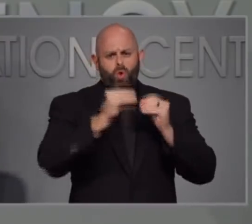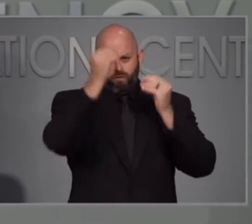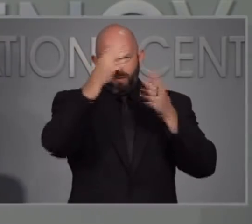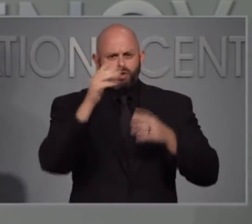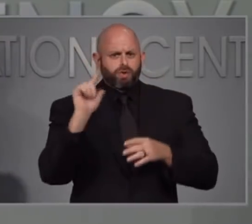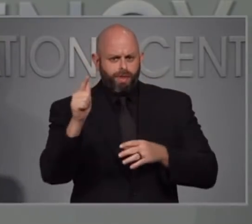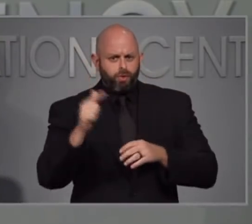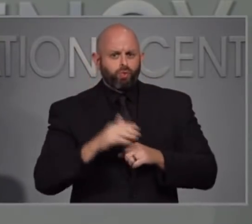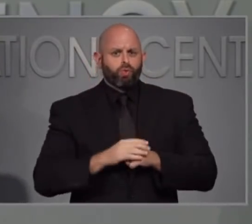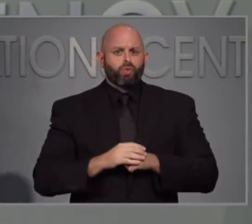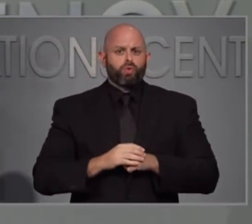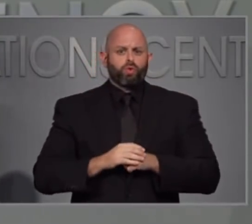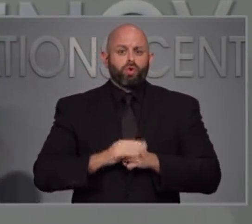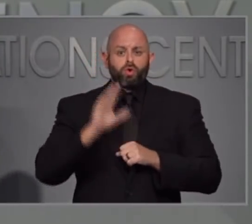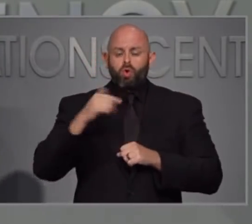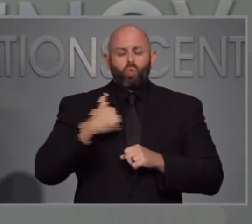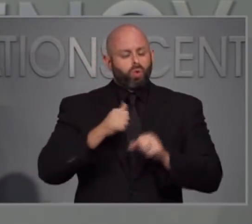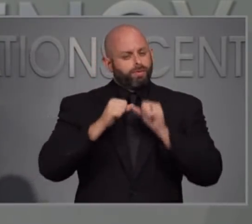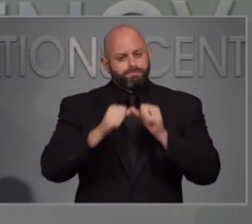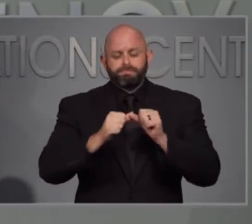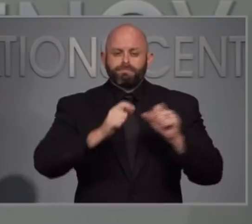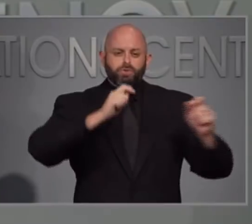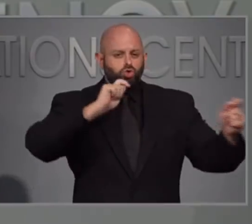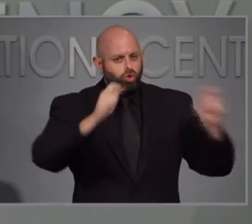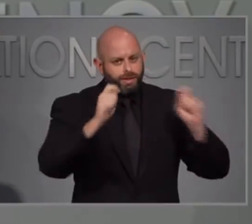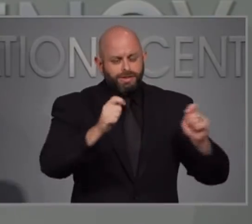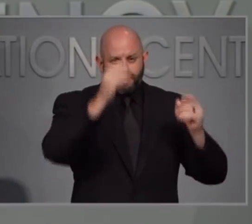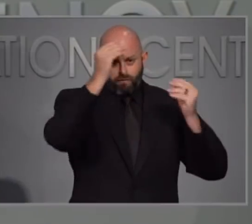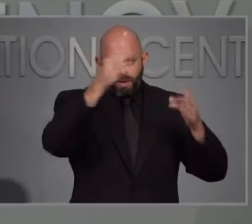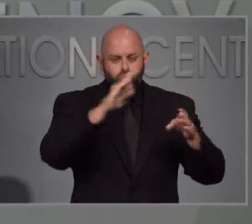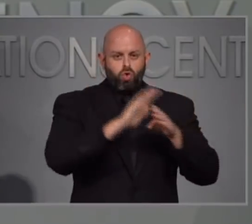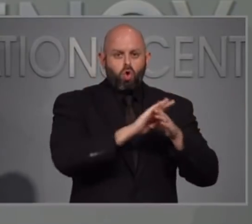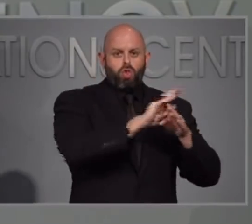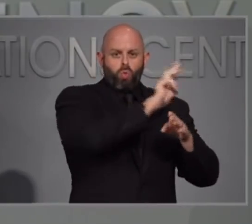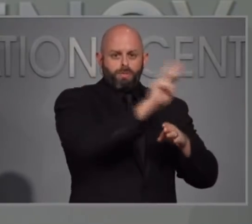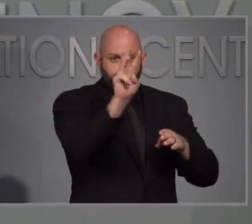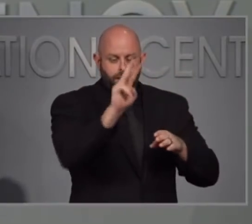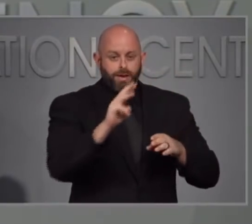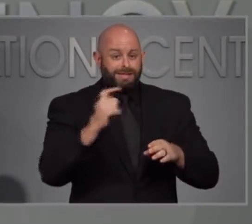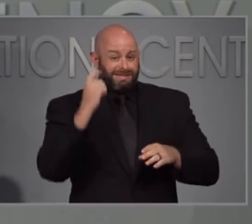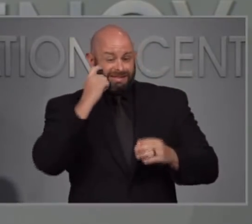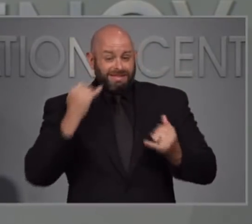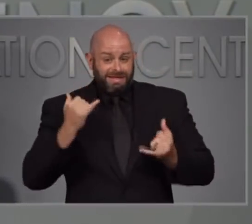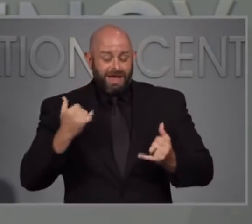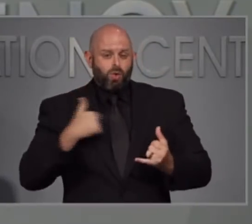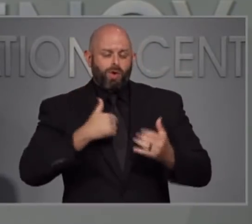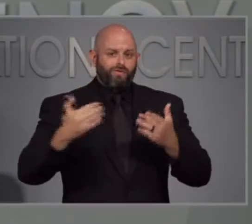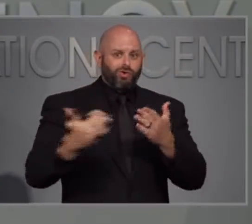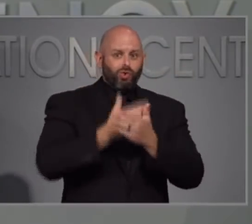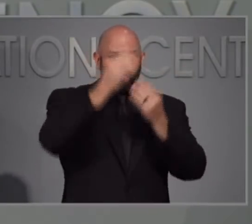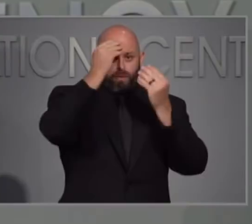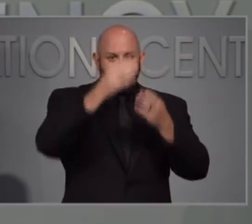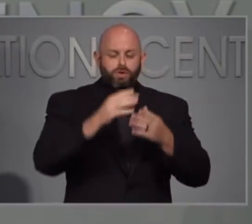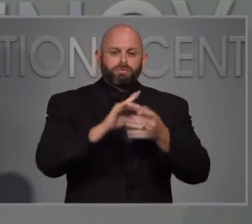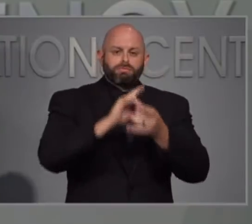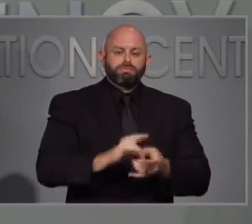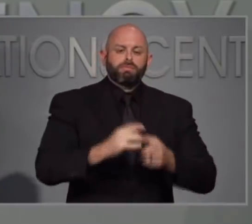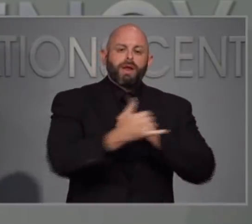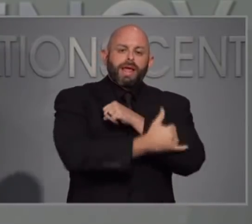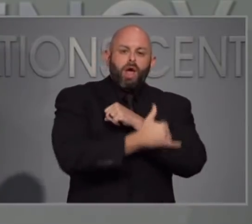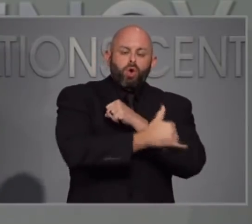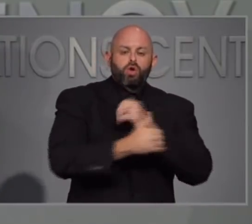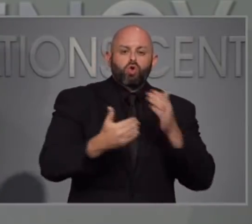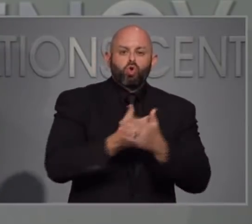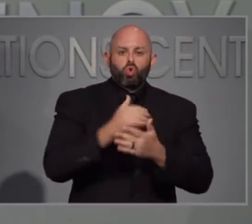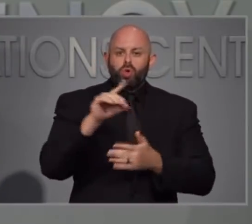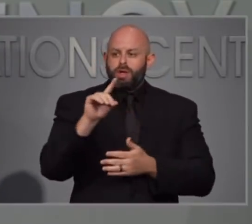know that we are continually updating what is on our dashboard. Just today, we put out new information at the county level about new demographic data,